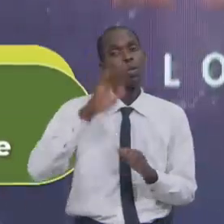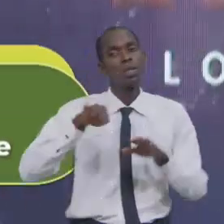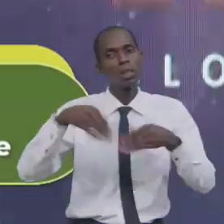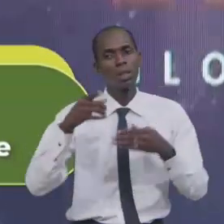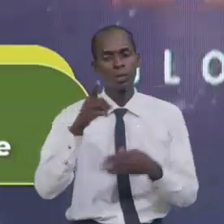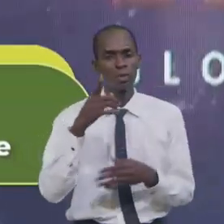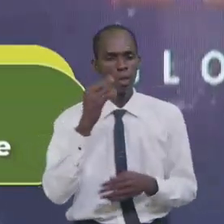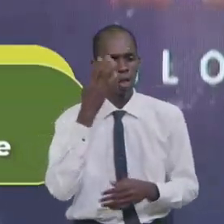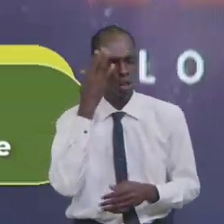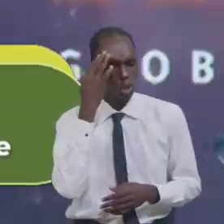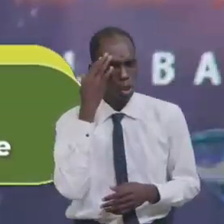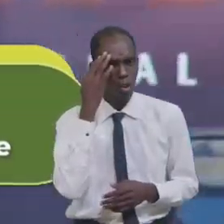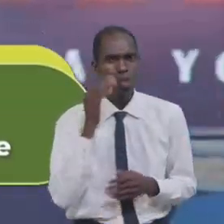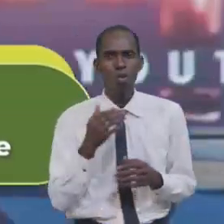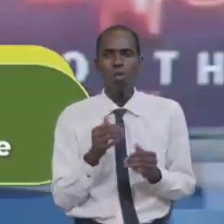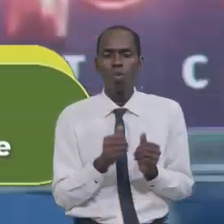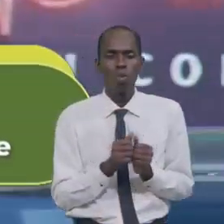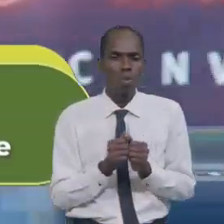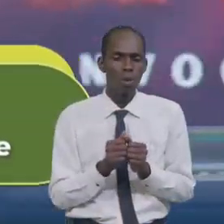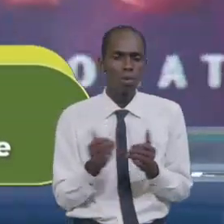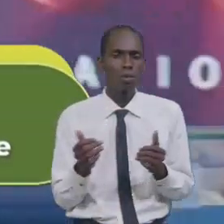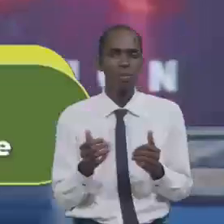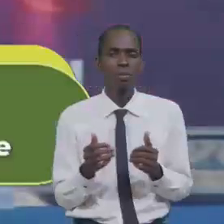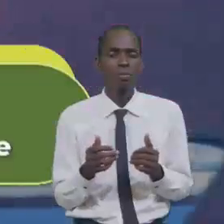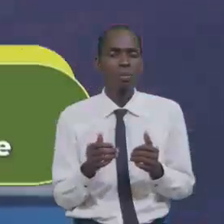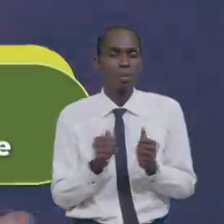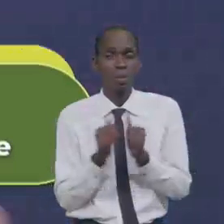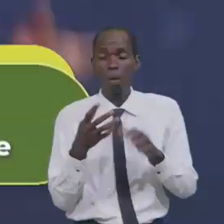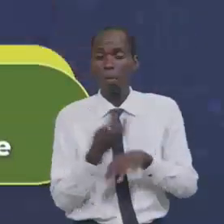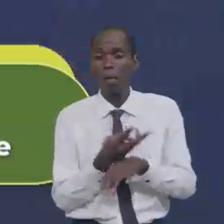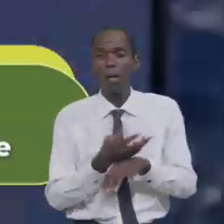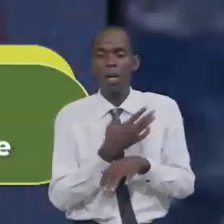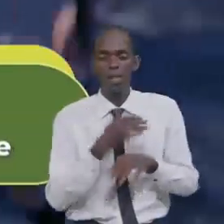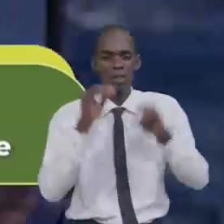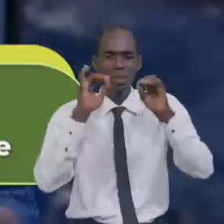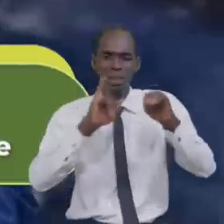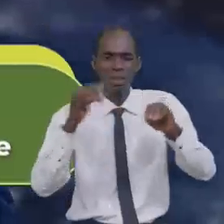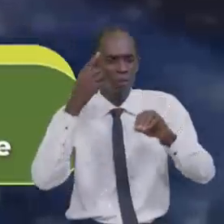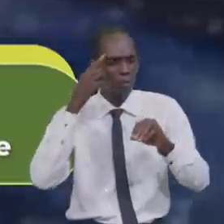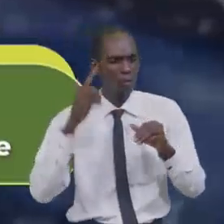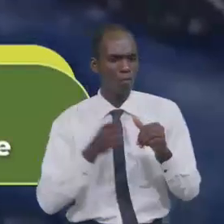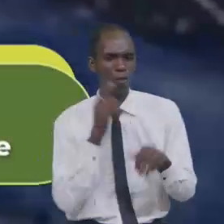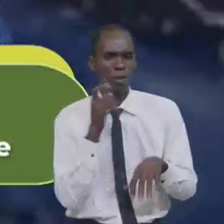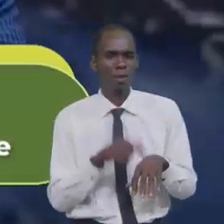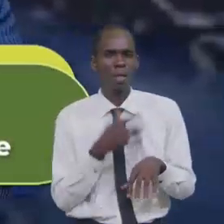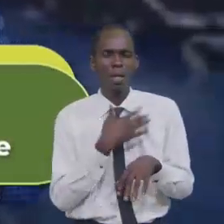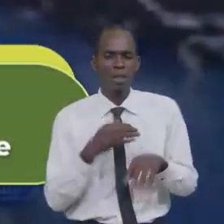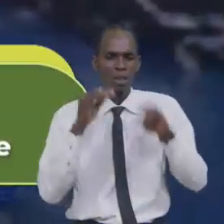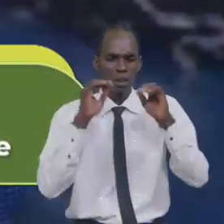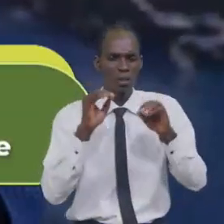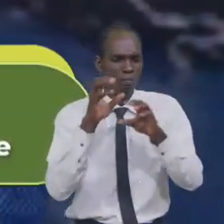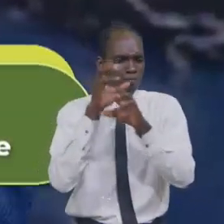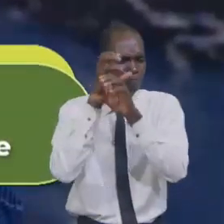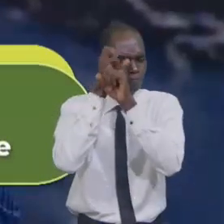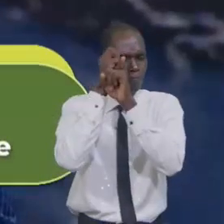everything with that mathematics, and you know, they teach it for the first time, and the thing sticks in my brain. We had an